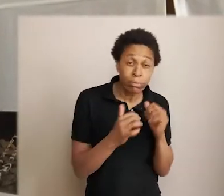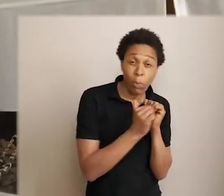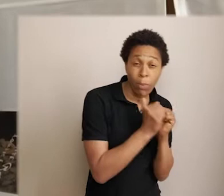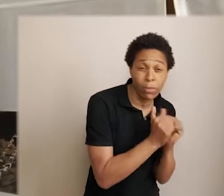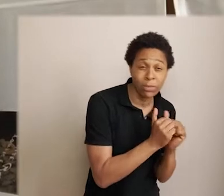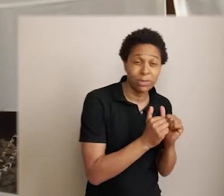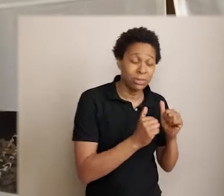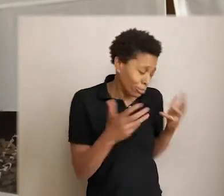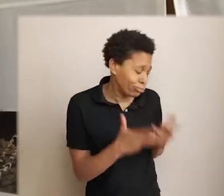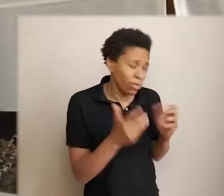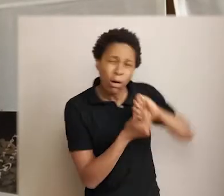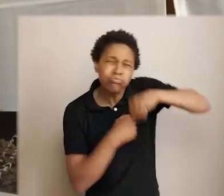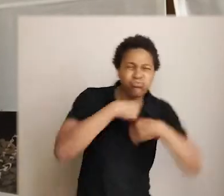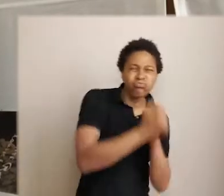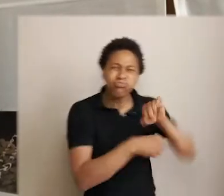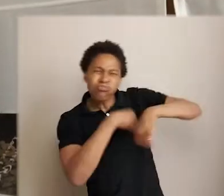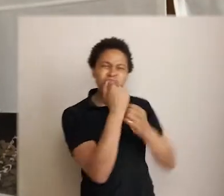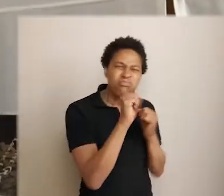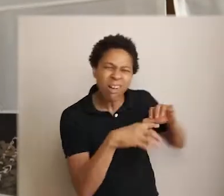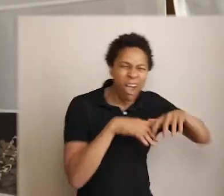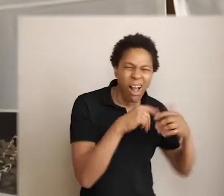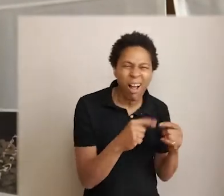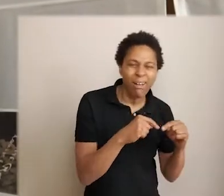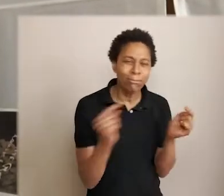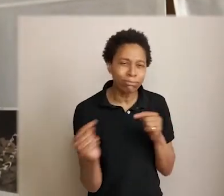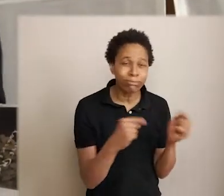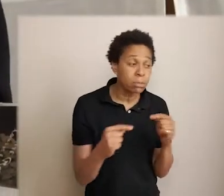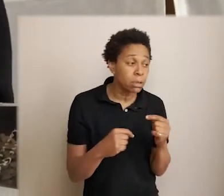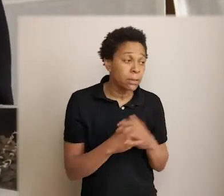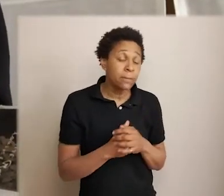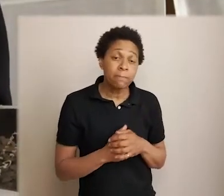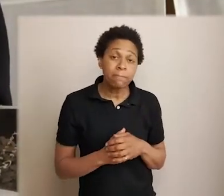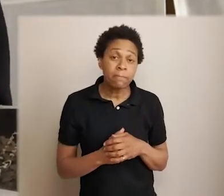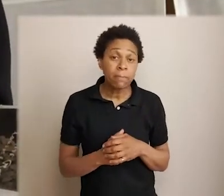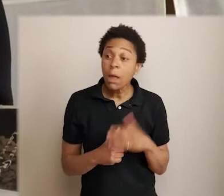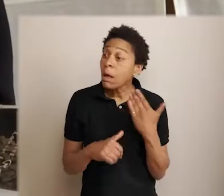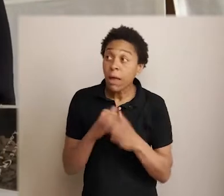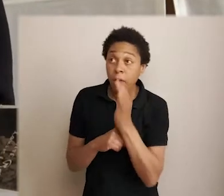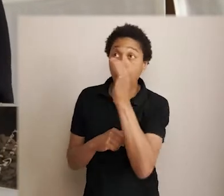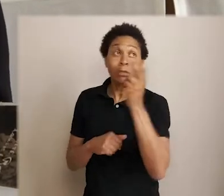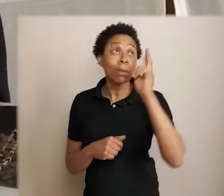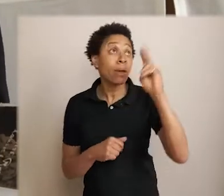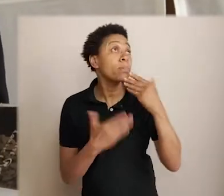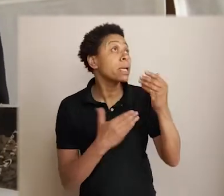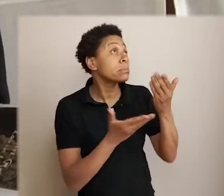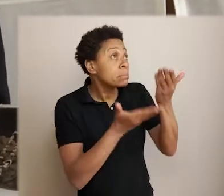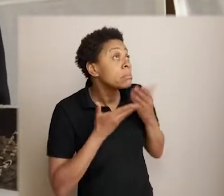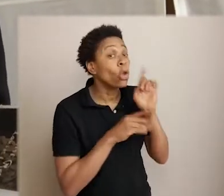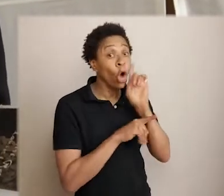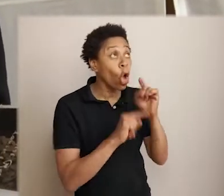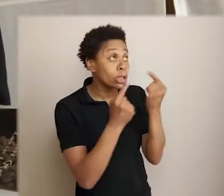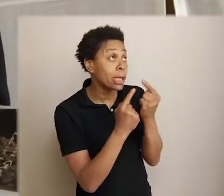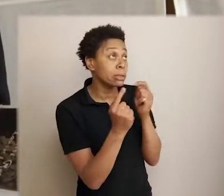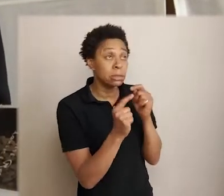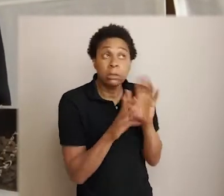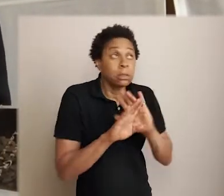with my brothers, and enjoying boys' things. Never asked for girls' things. No one would have realised I